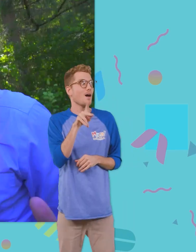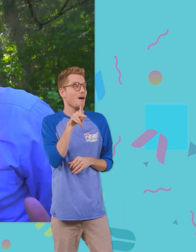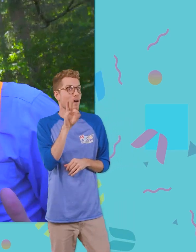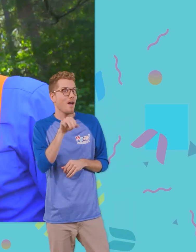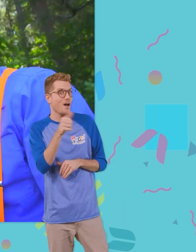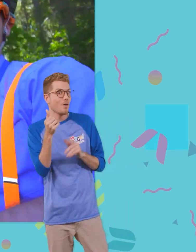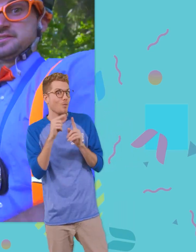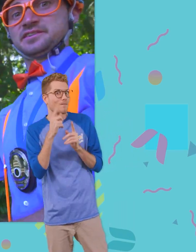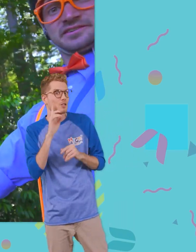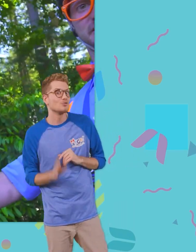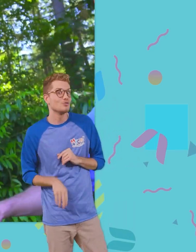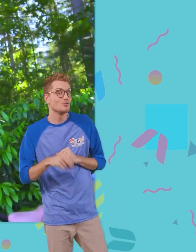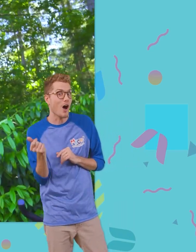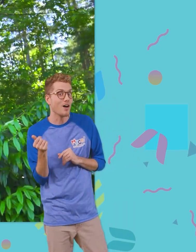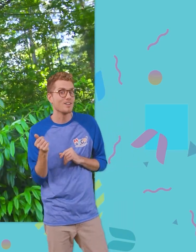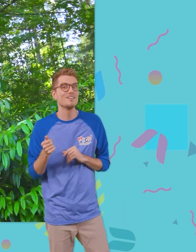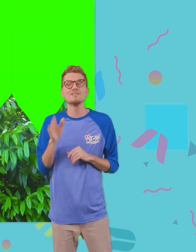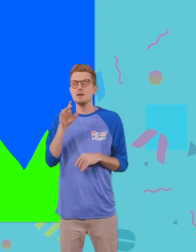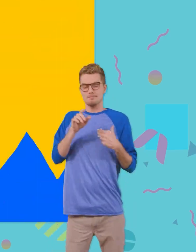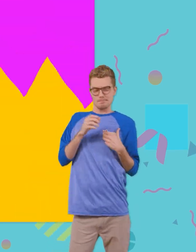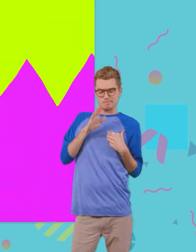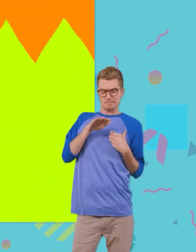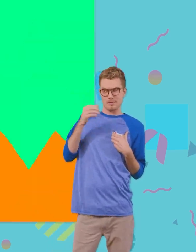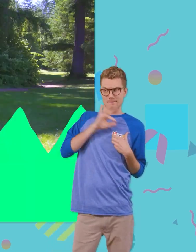a dog. Officer Fecek, send in the canine.